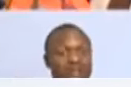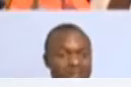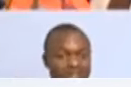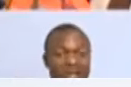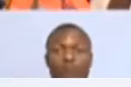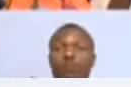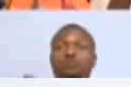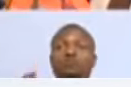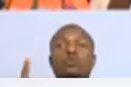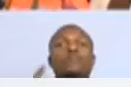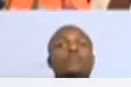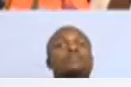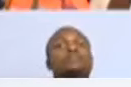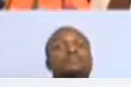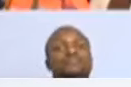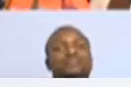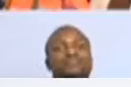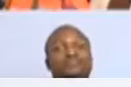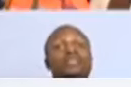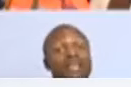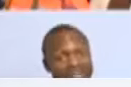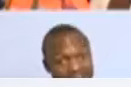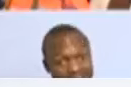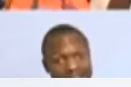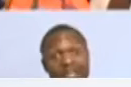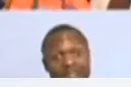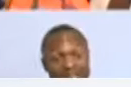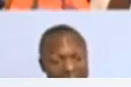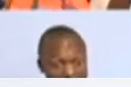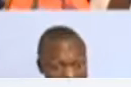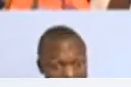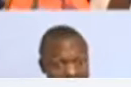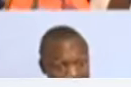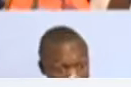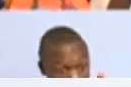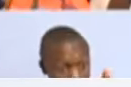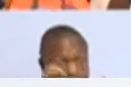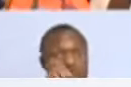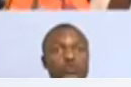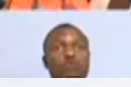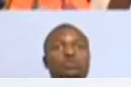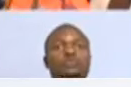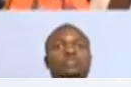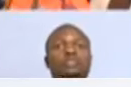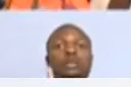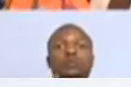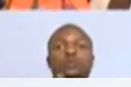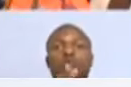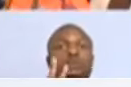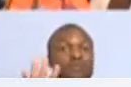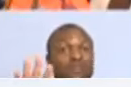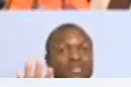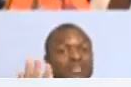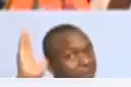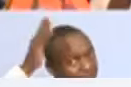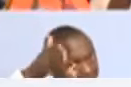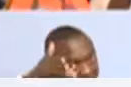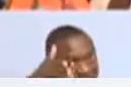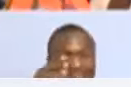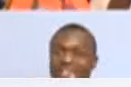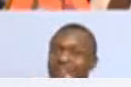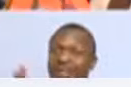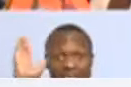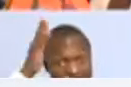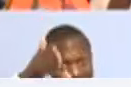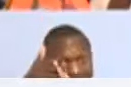months so they can recover, starting from June this year, Madam Speaker. Specific, very specific.